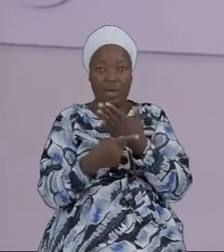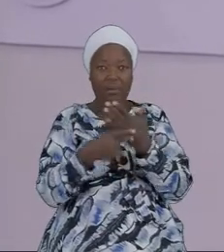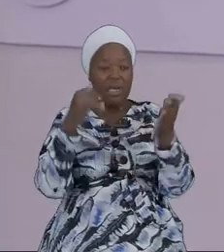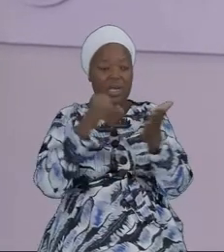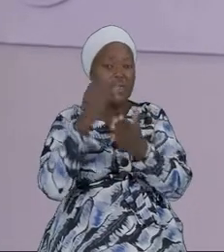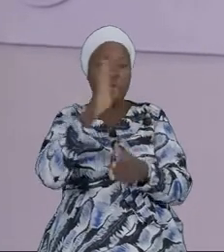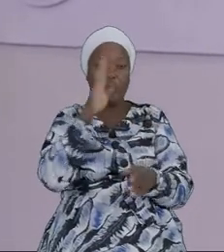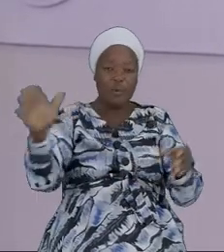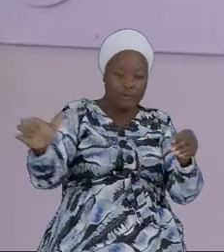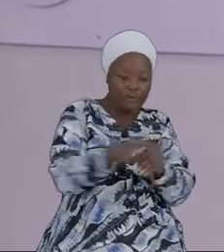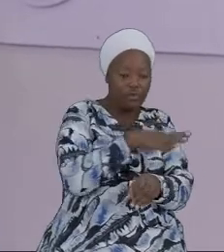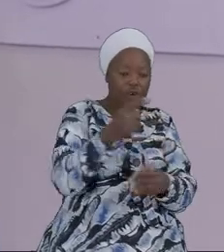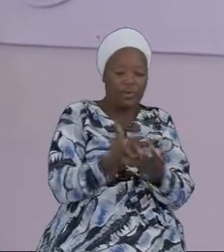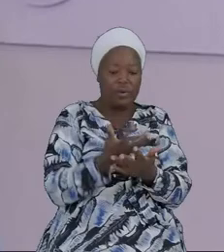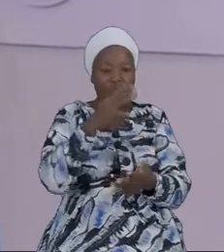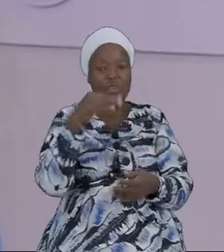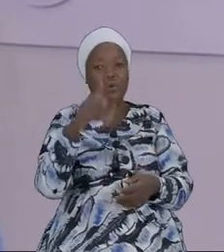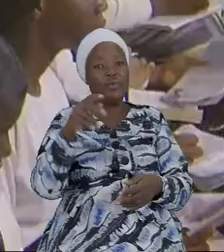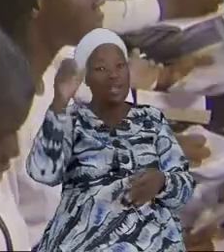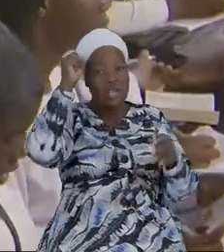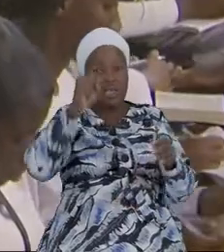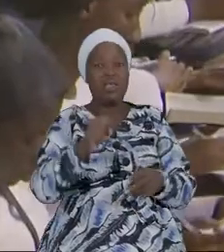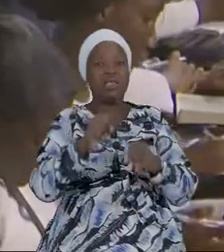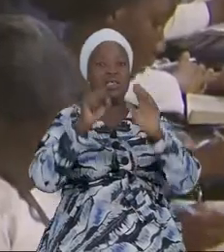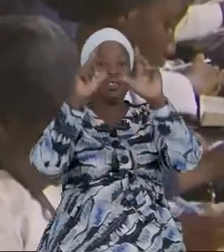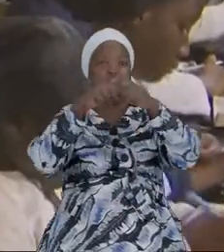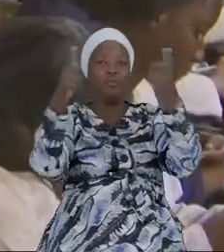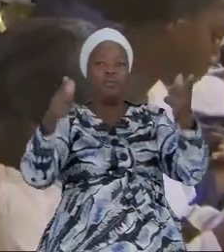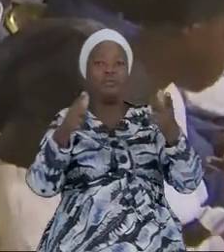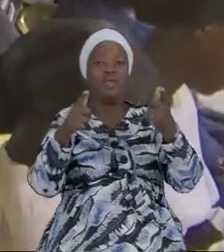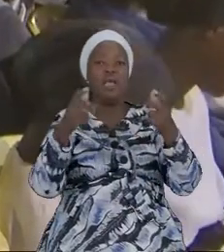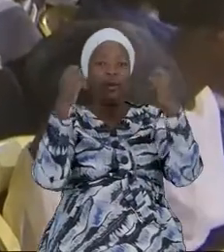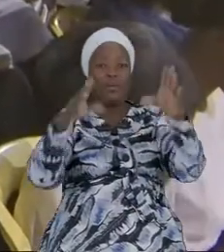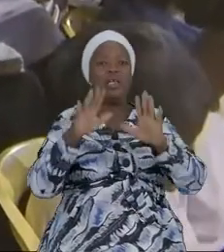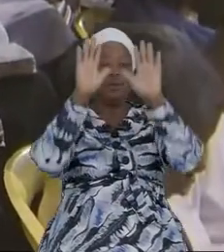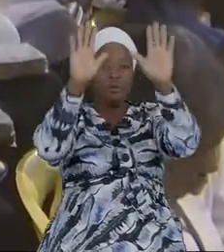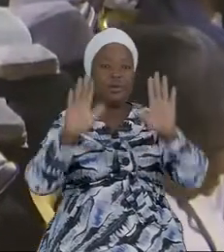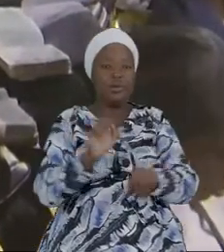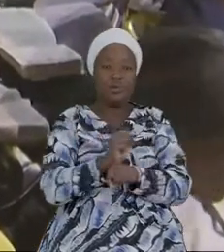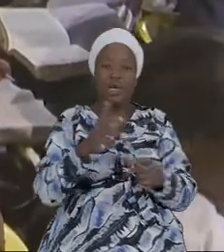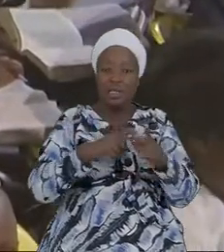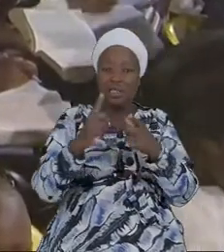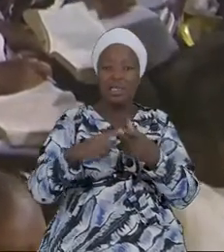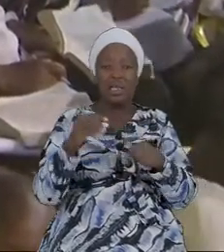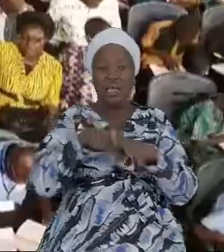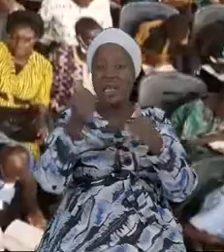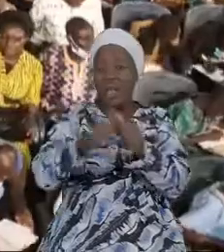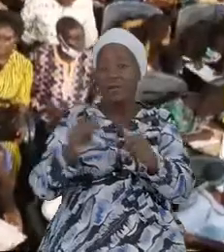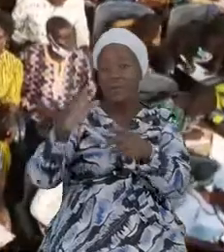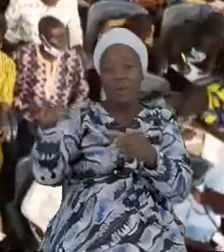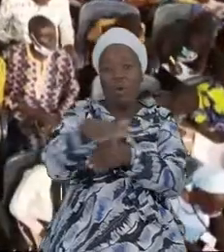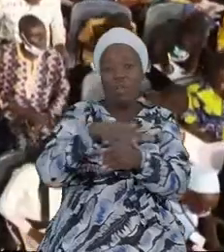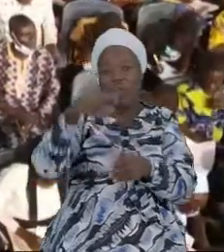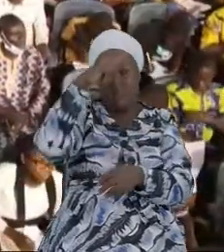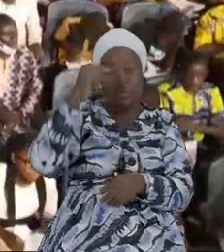be full of the riches of his manifold miracles. And then in every location, because God is